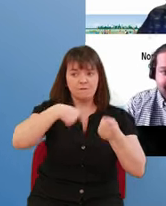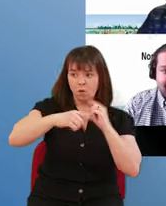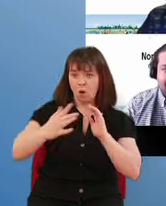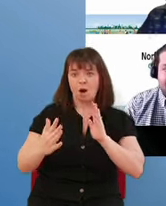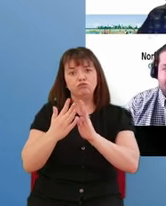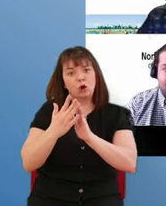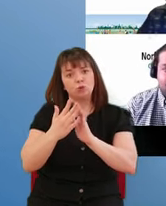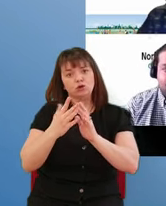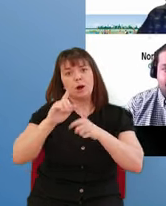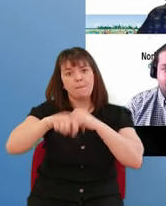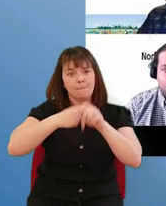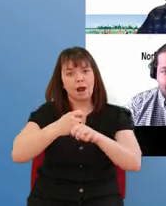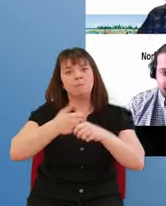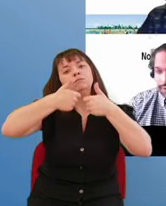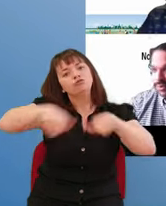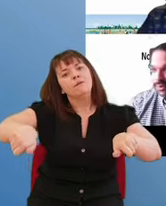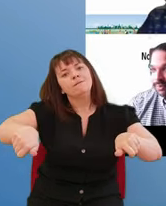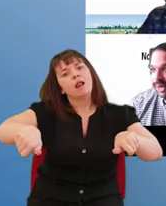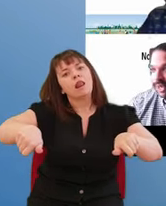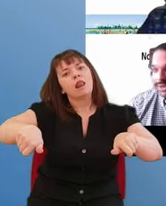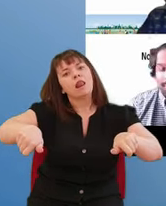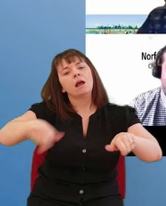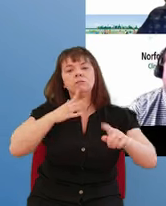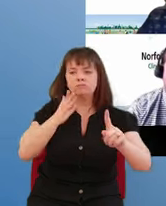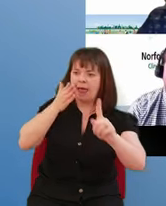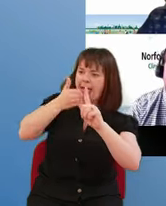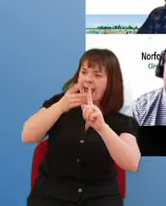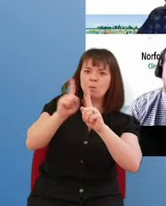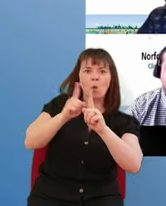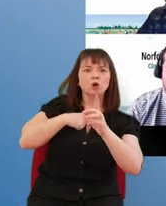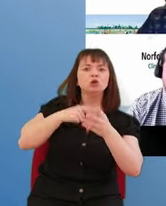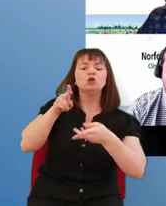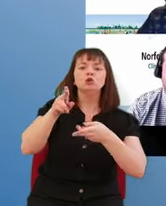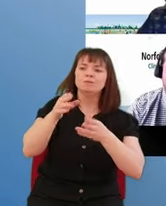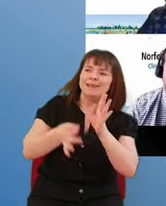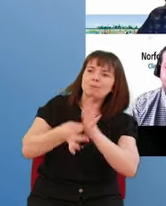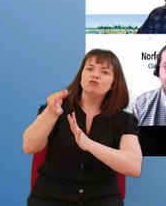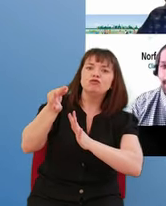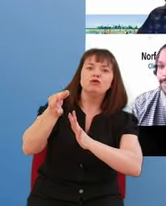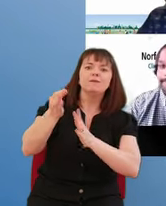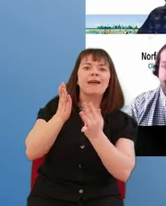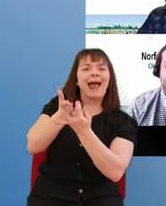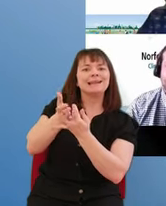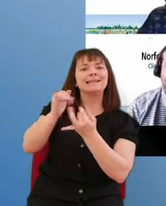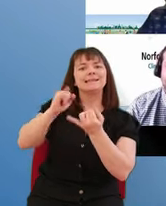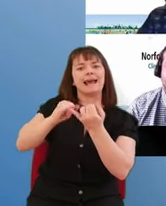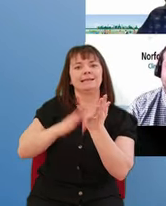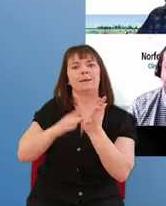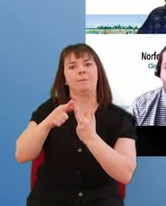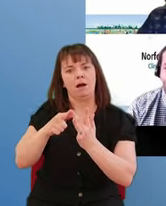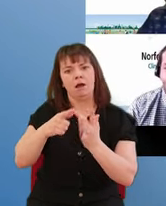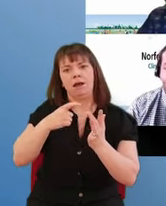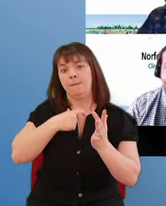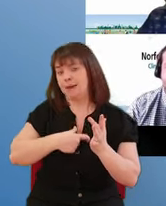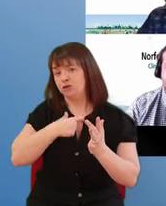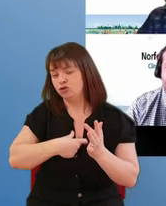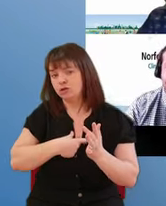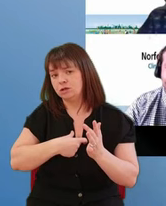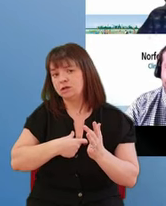whole. So it's a whistle-stop tour, but I'll stop for any questions if that's okay. Thank you,